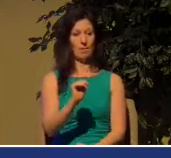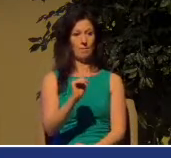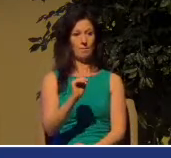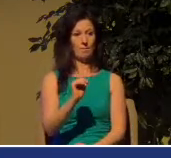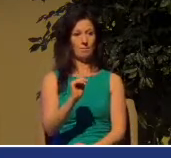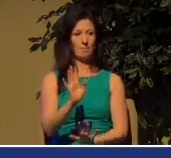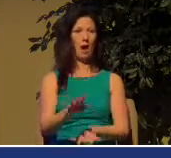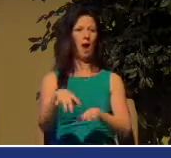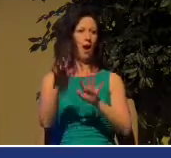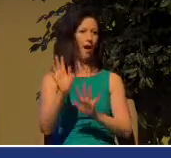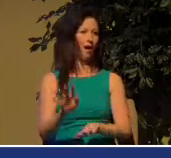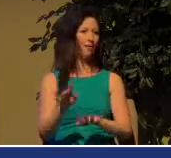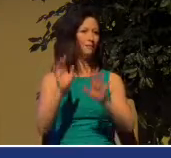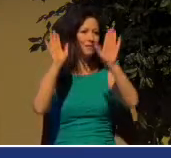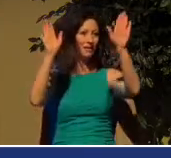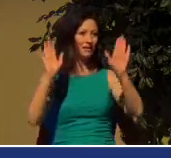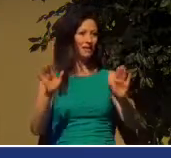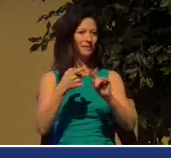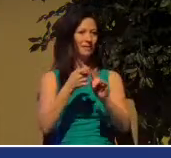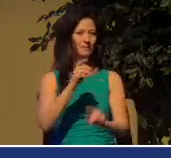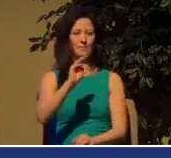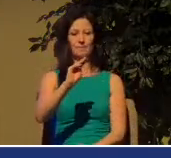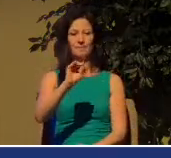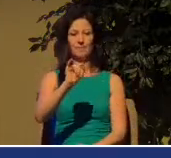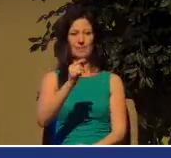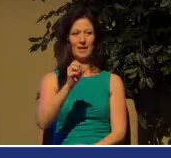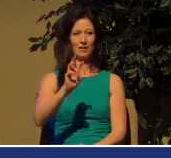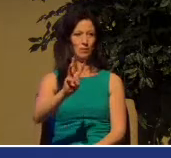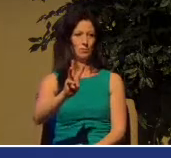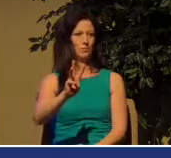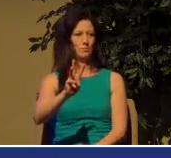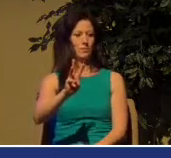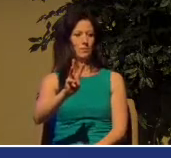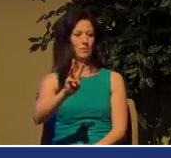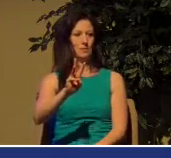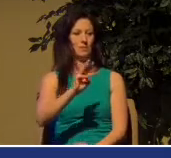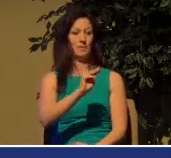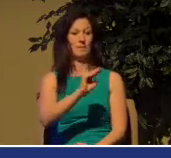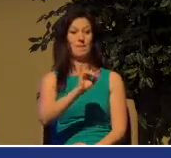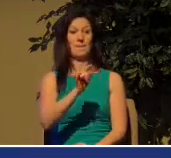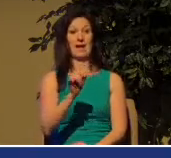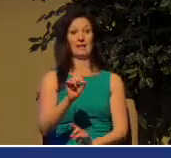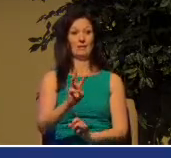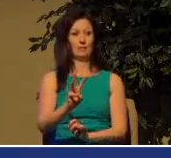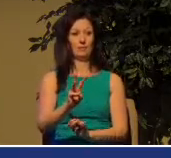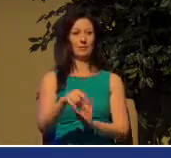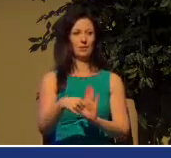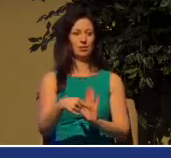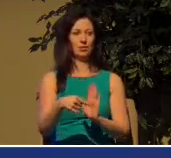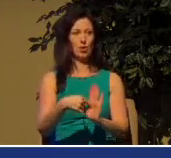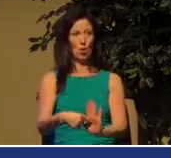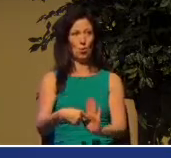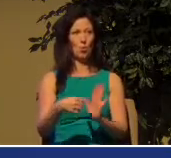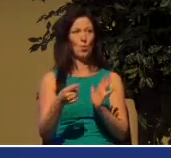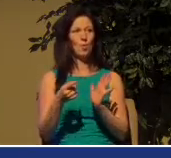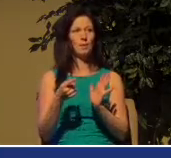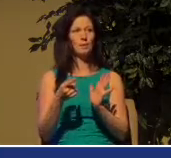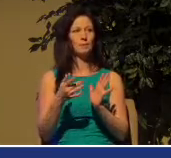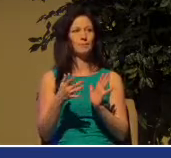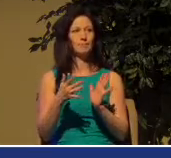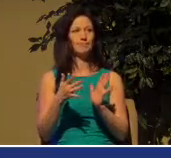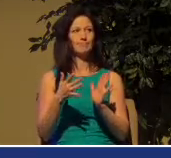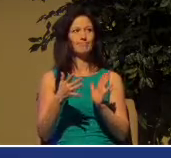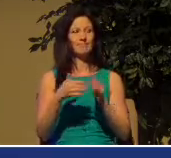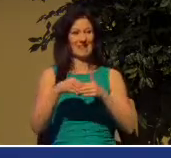morning comes from Matthew's Gospel, because Matthew is interested in demonstrating that the triumphal